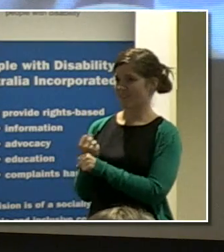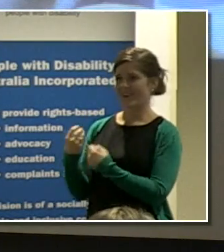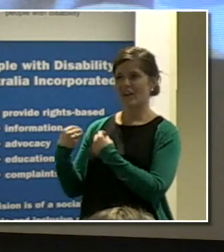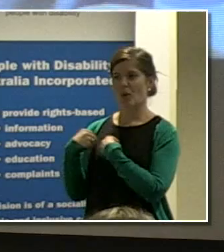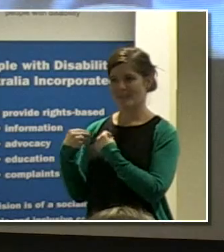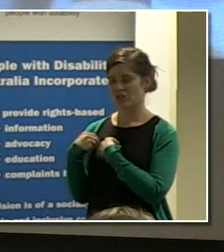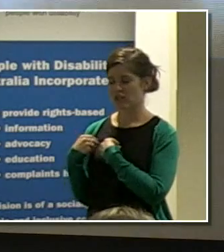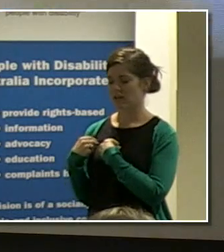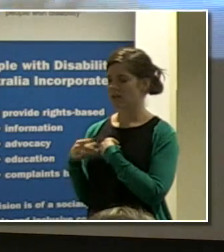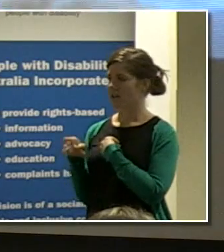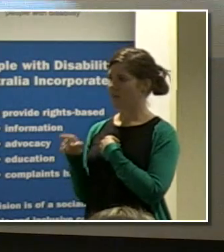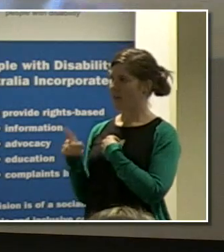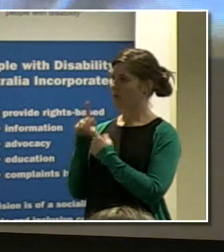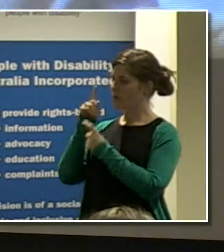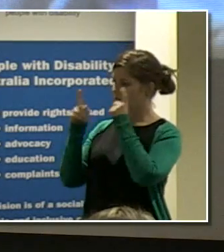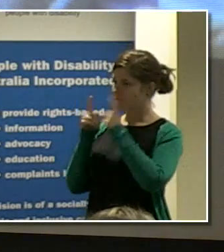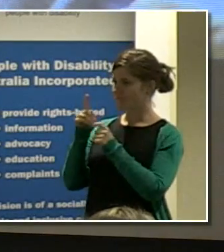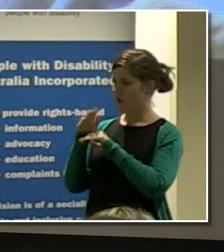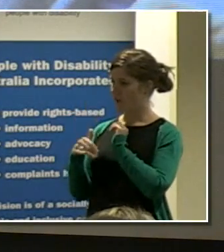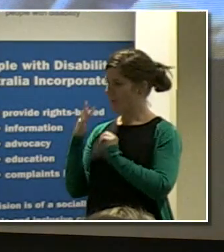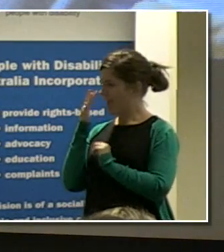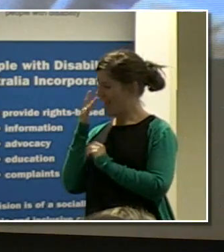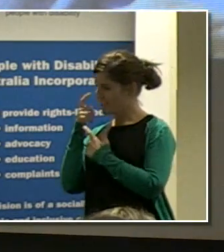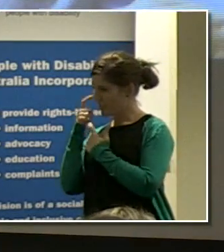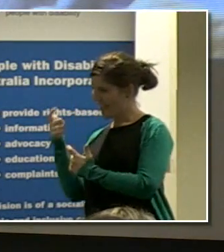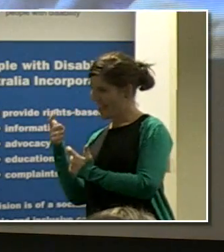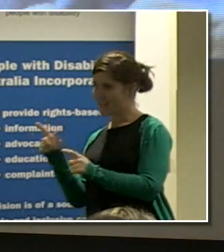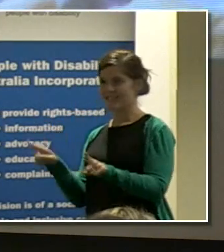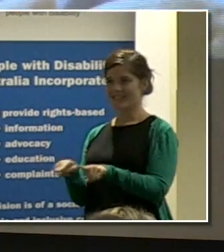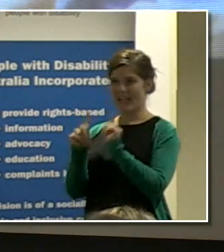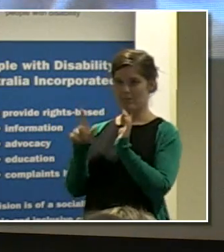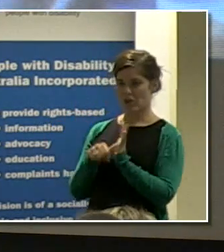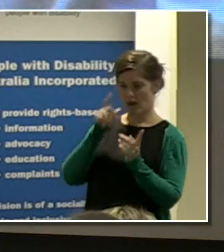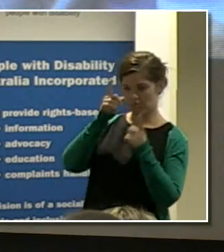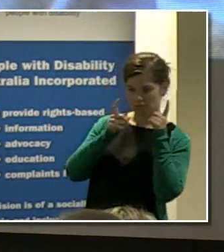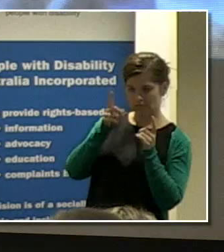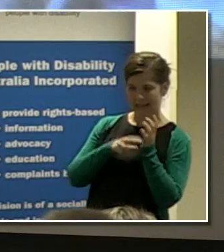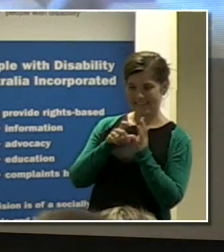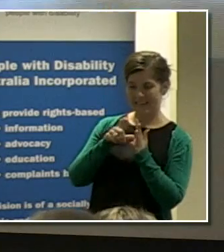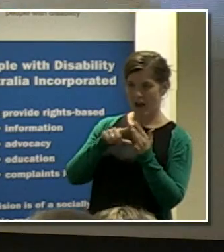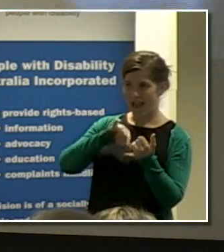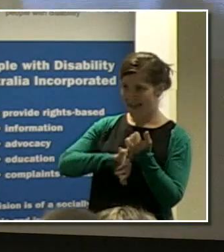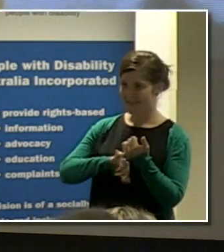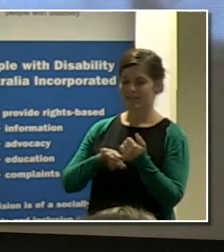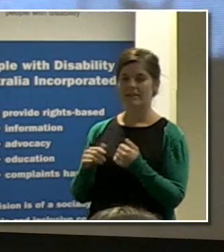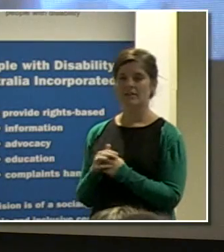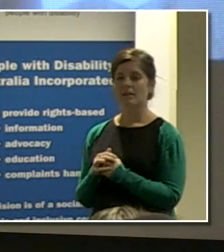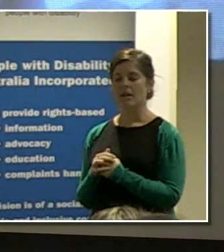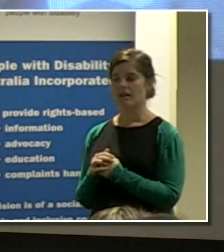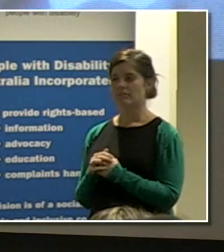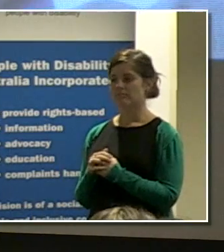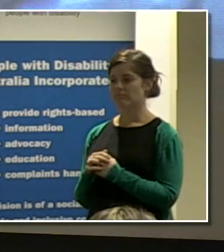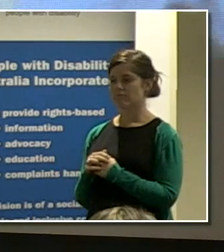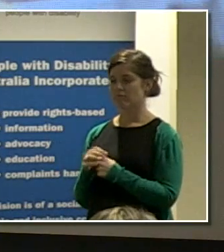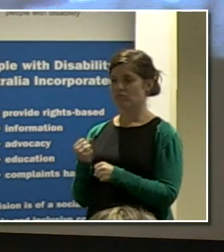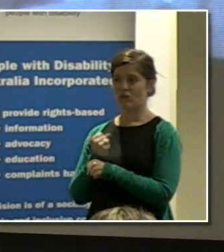looking at aged care at the same time as it was looking at the disability. It did suggest